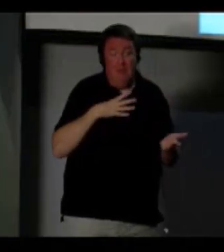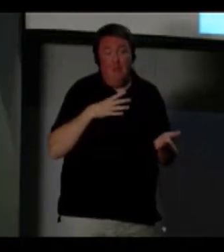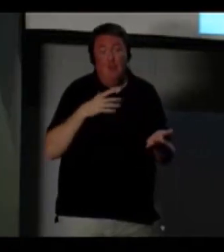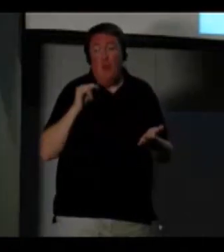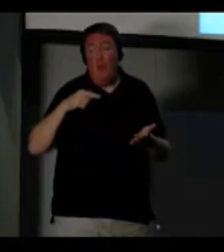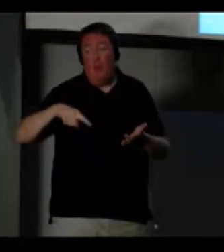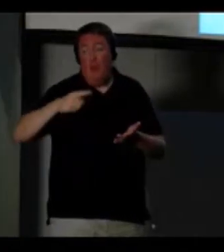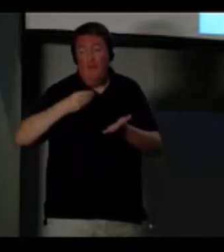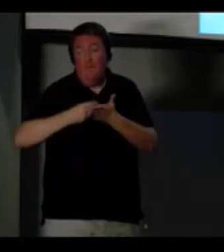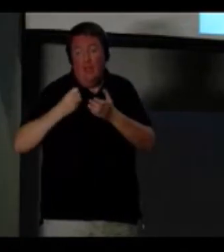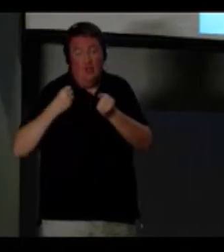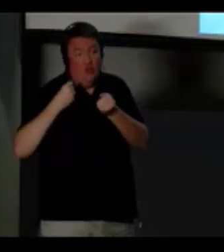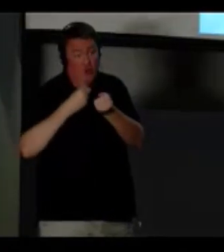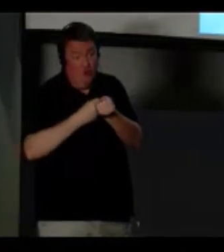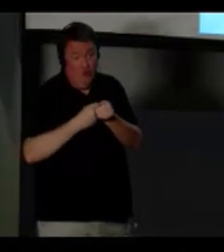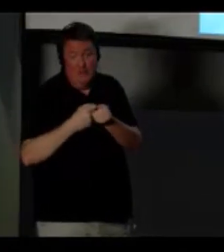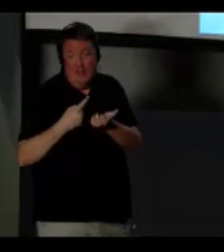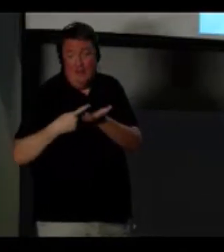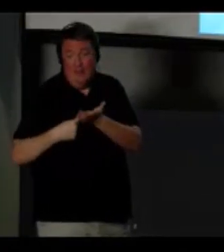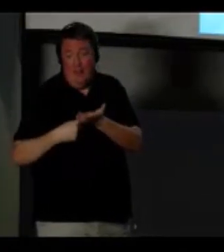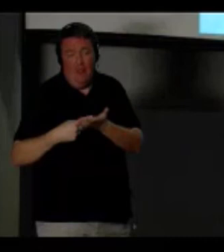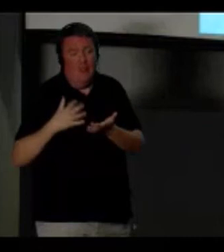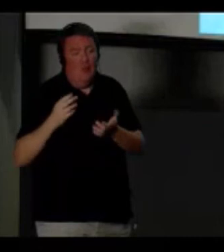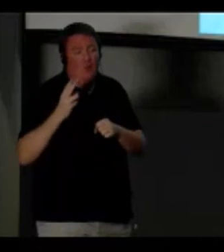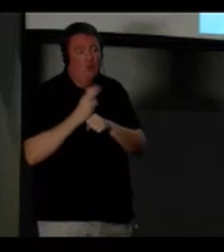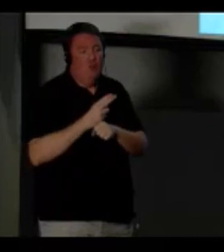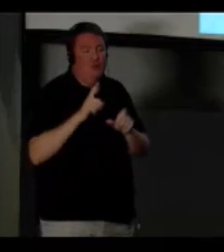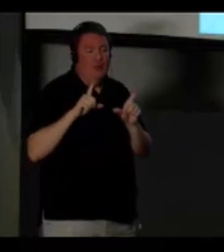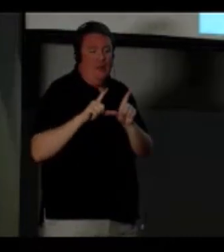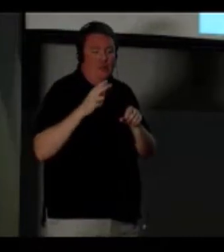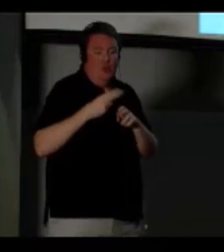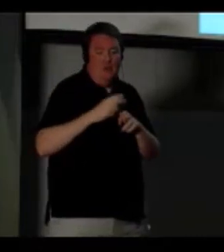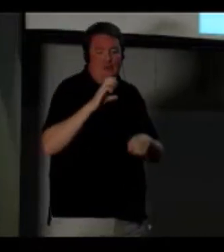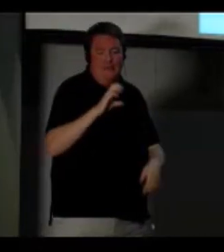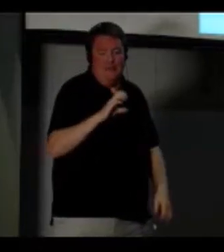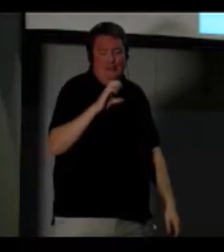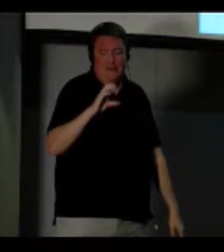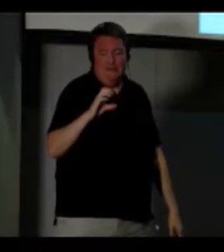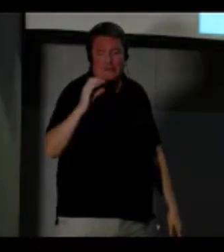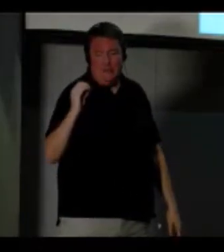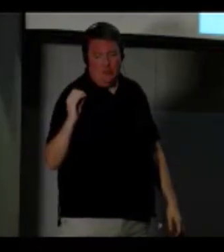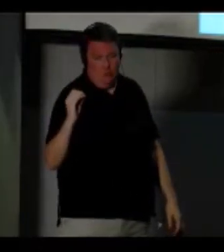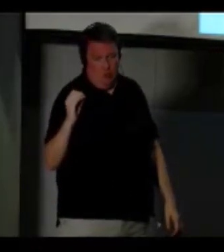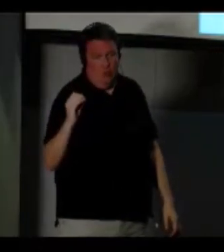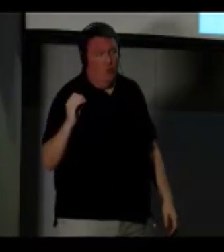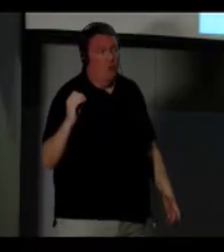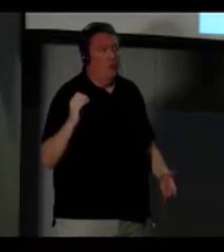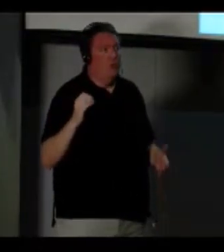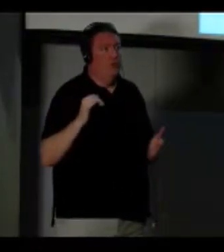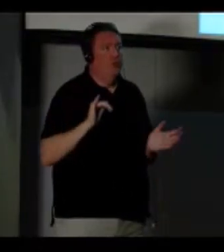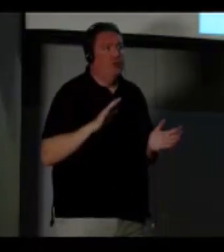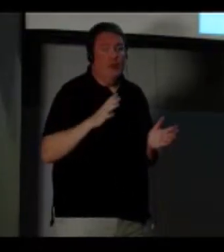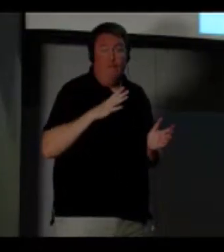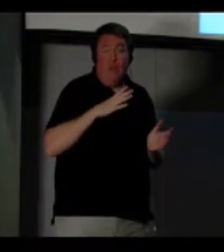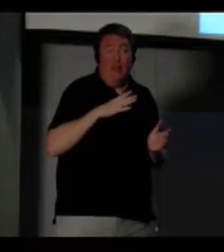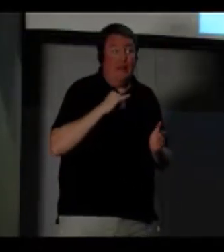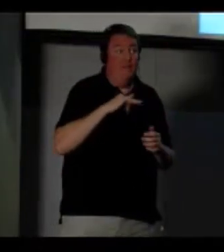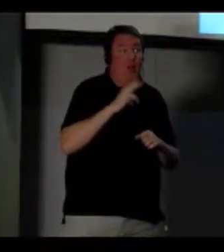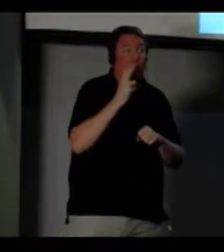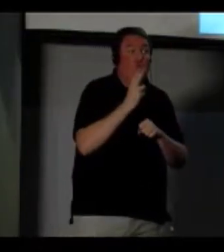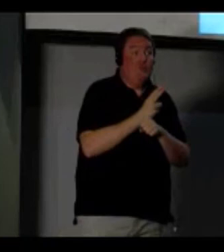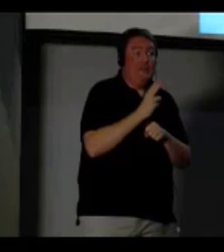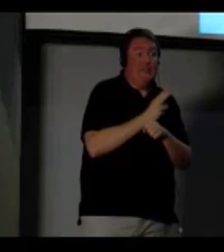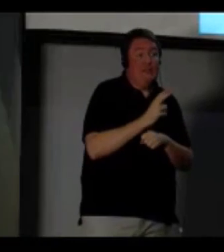those funders because they want us to use a CC0 license, and we've said, well, how about if we use a